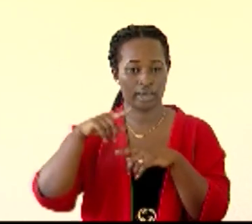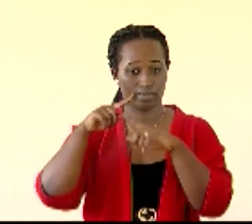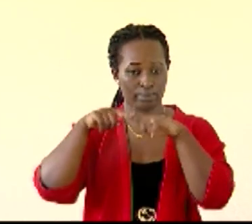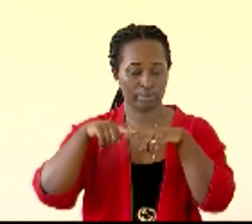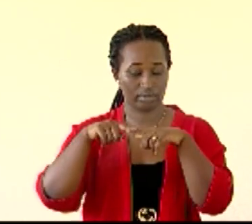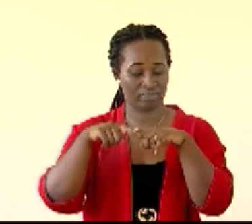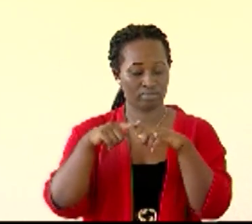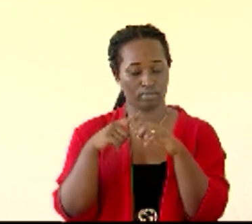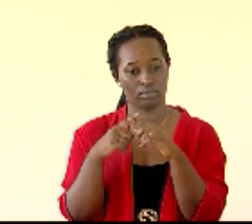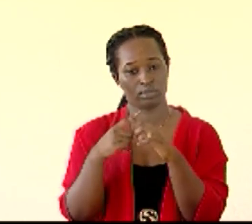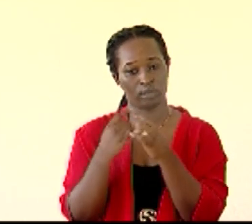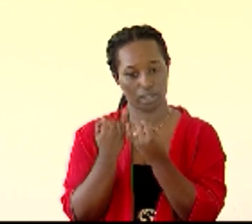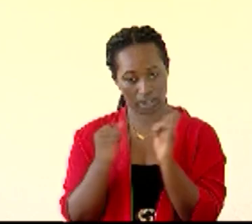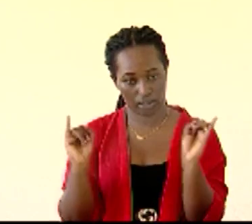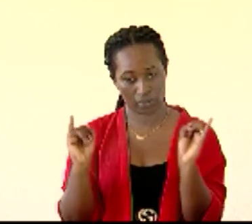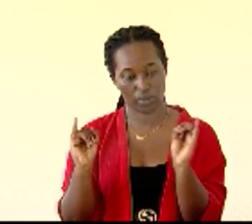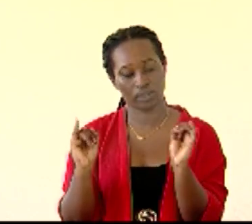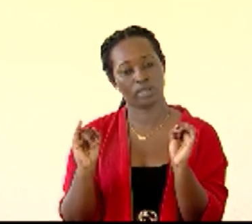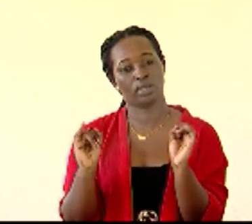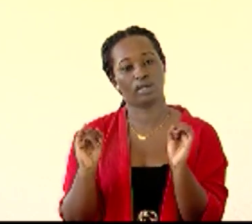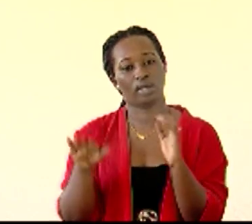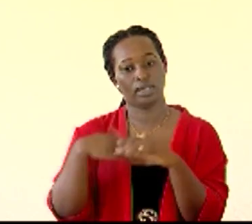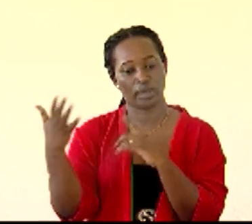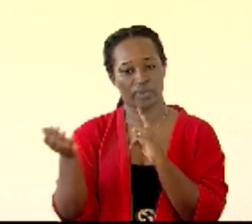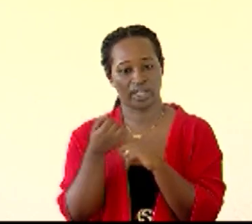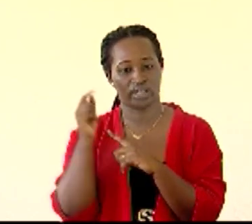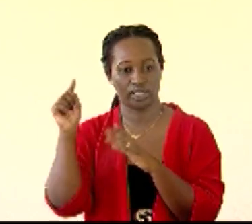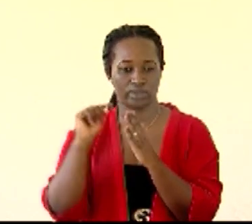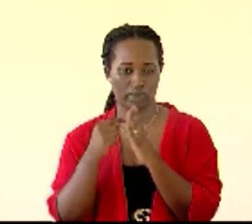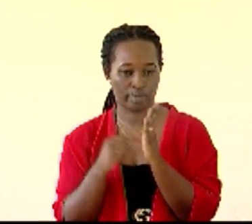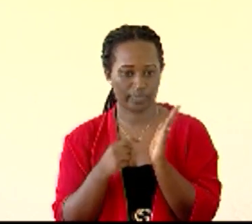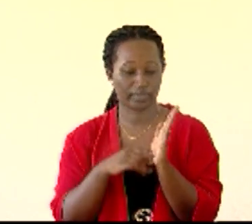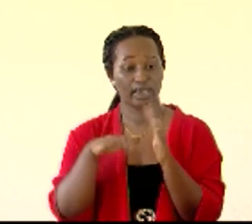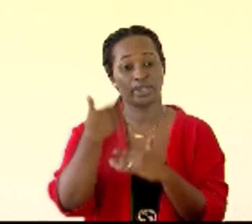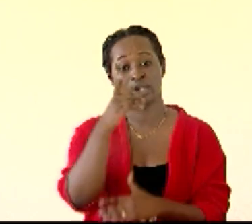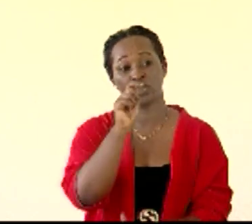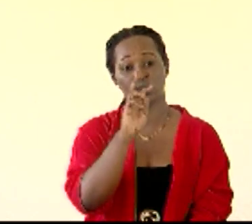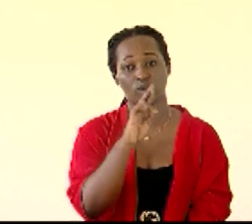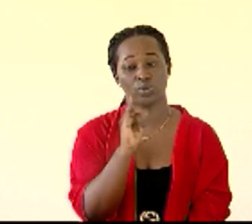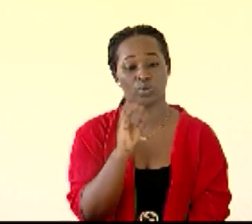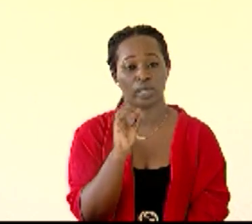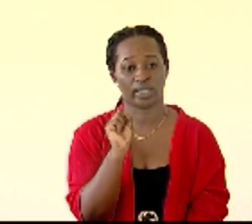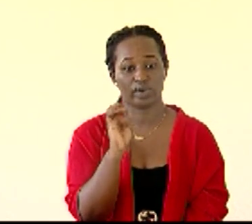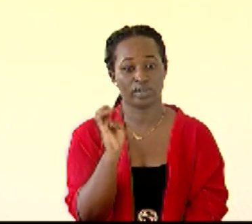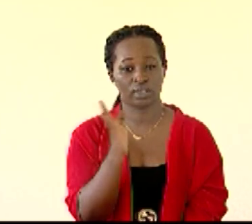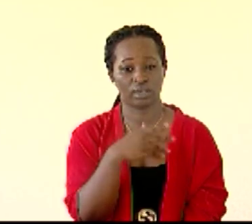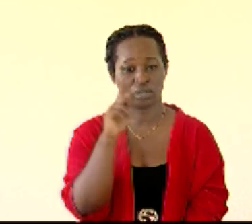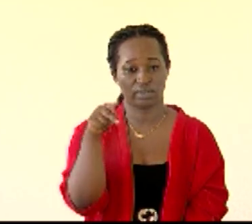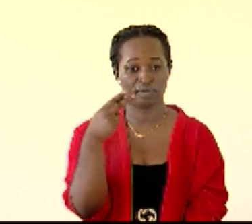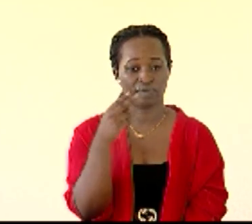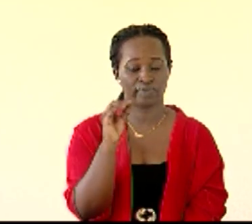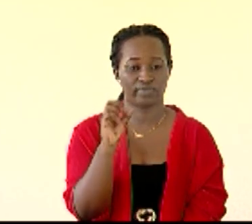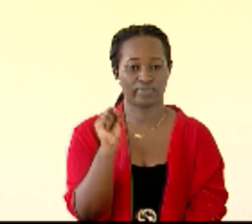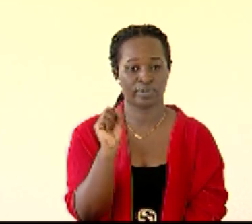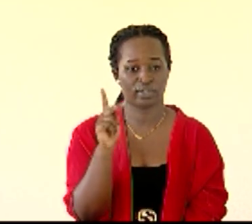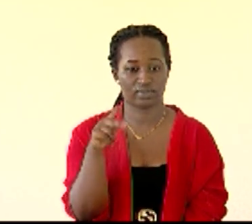and be able to reduce the compound again. So the triose phosphates we do have here are a reduced form.